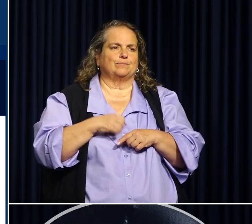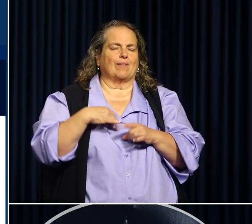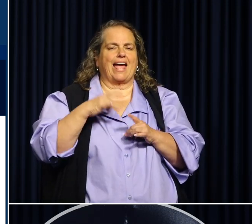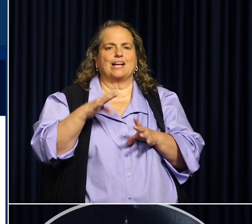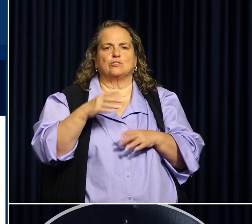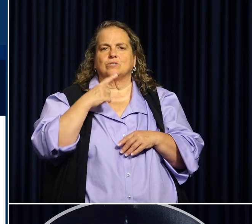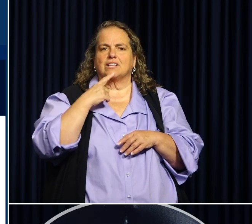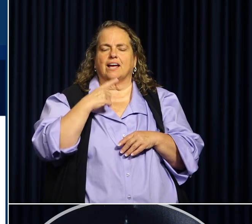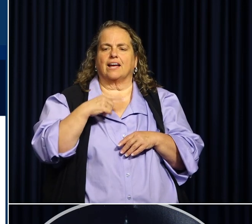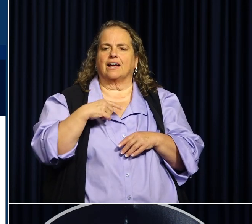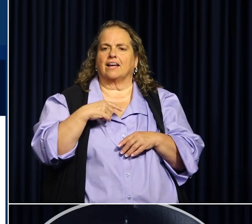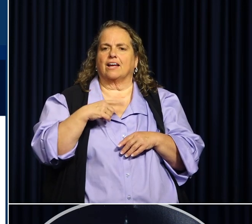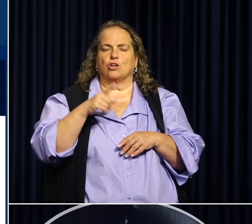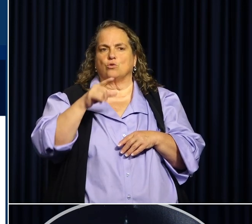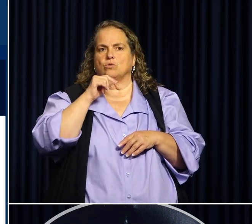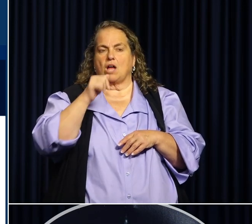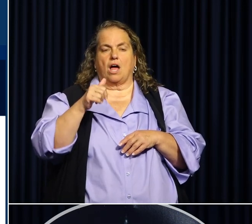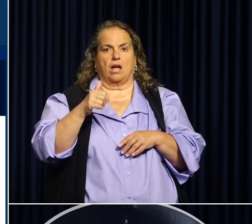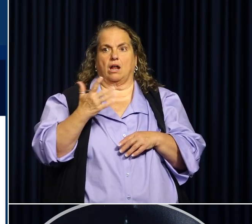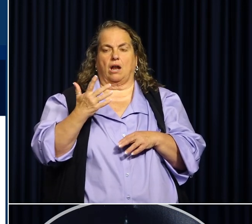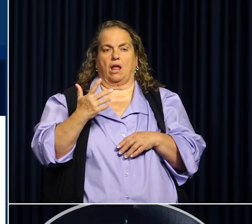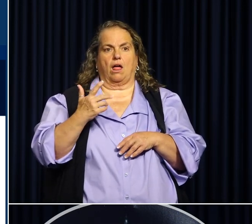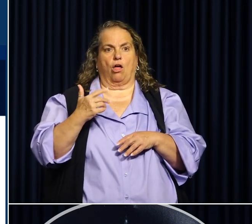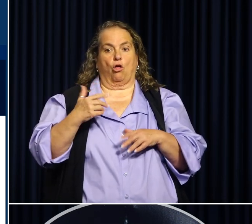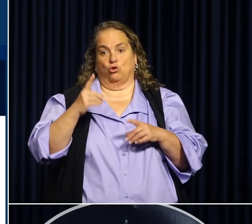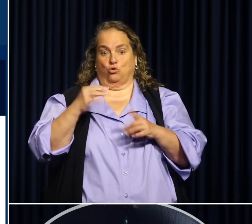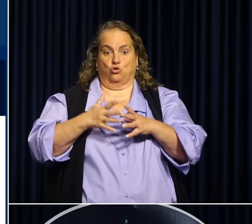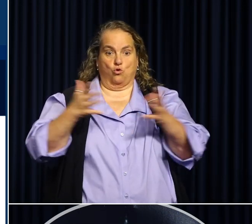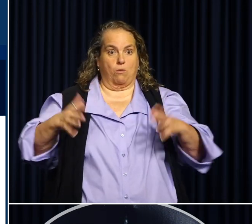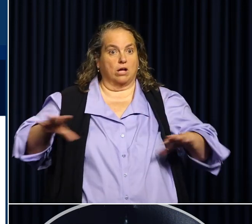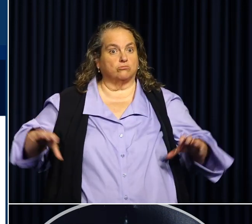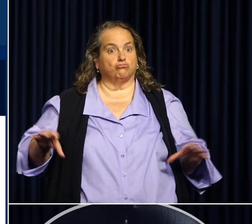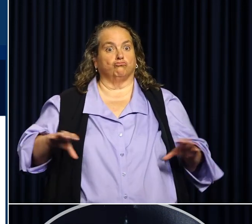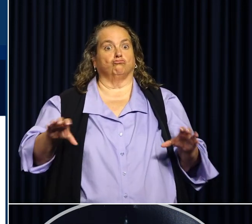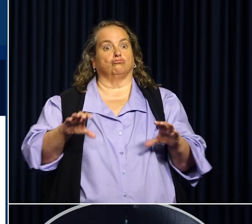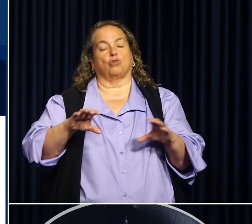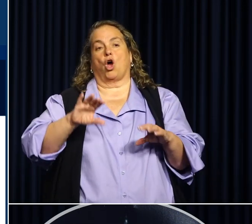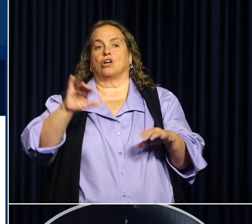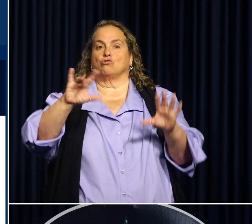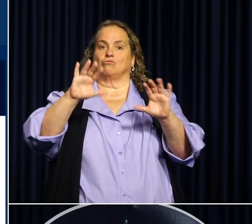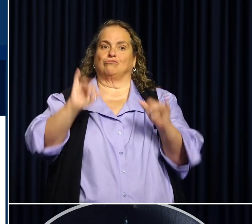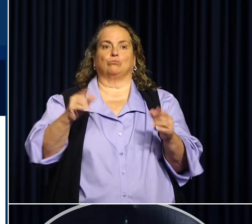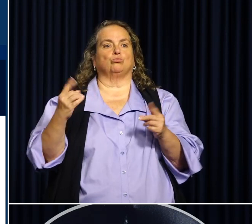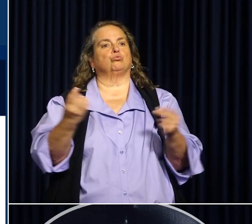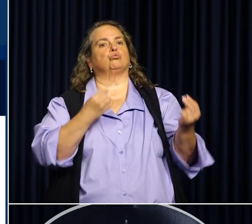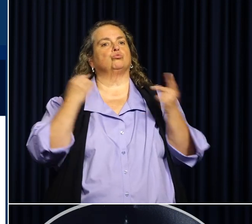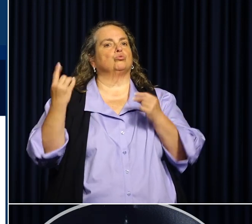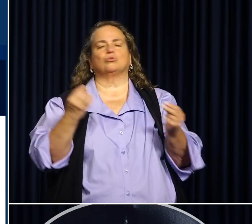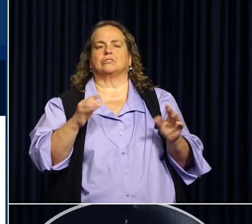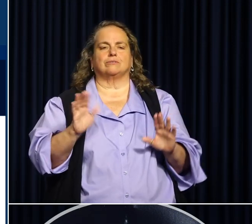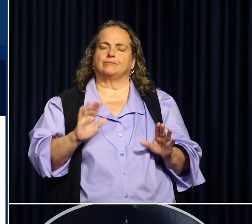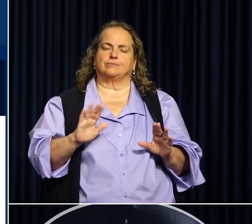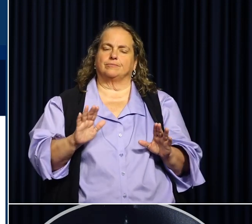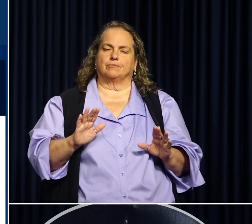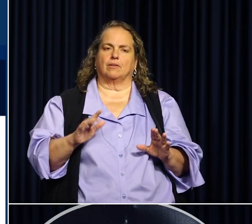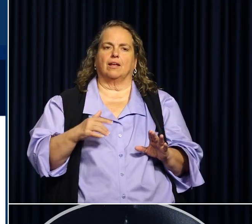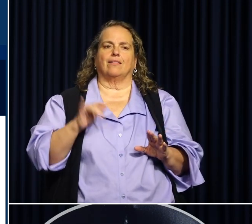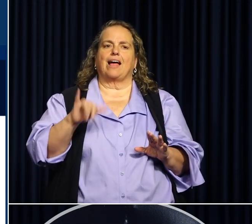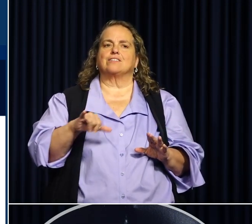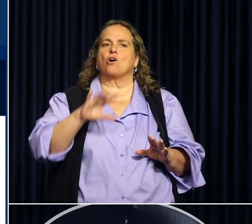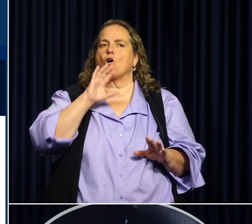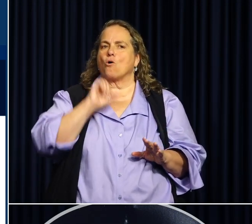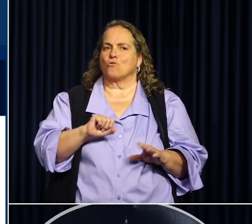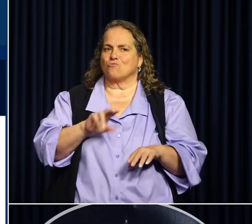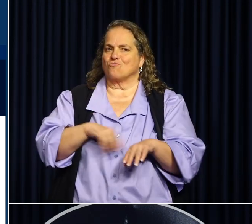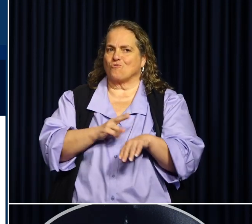but we're able to gradually see that what we have isn't an old normal, but a new normal, where even though we can have more contacts, we've got to